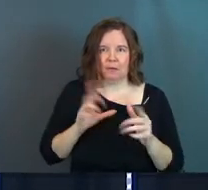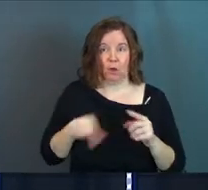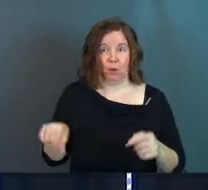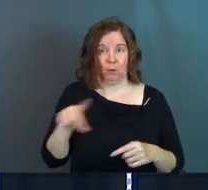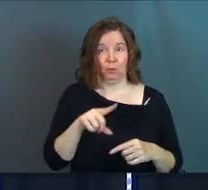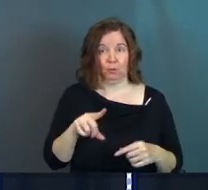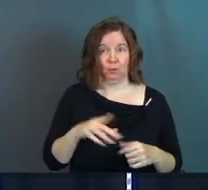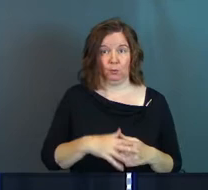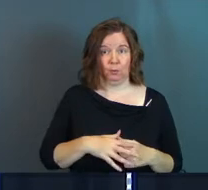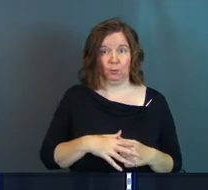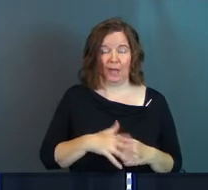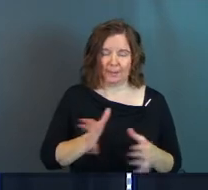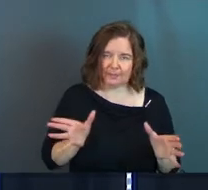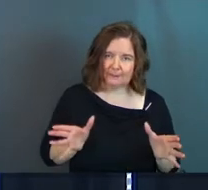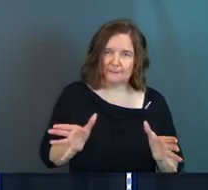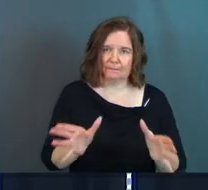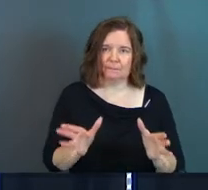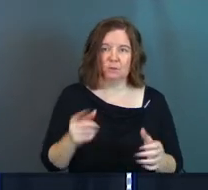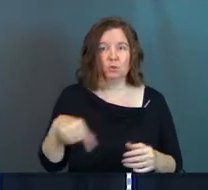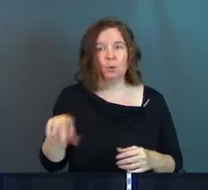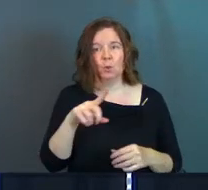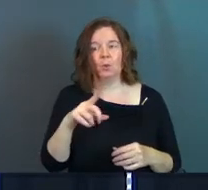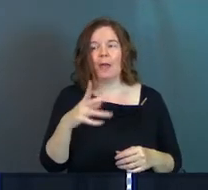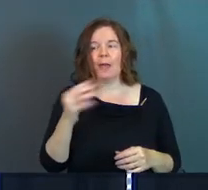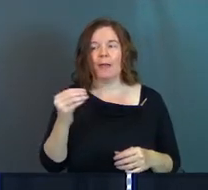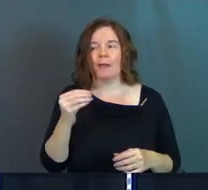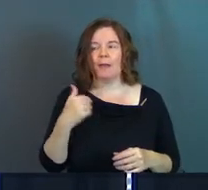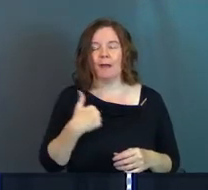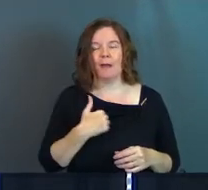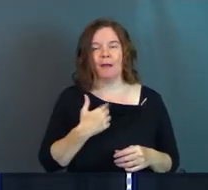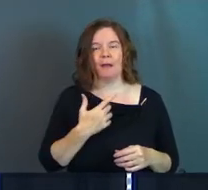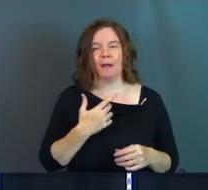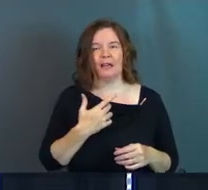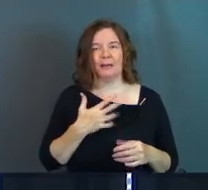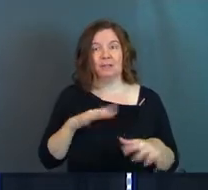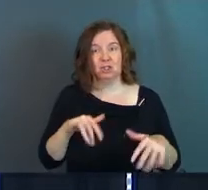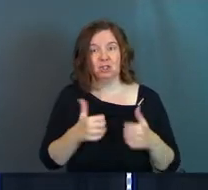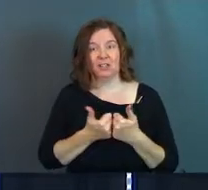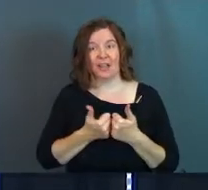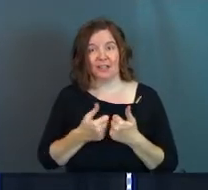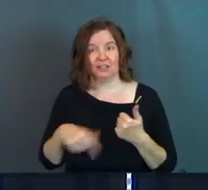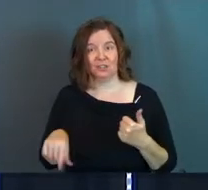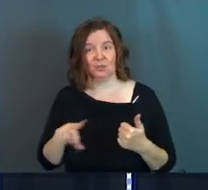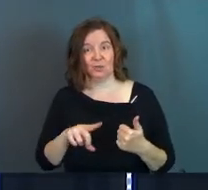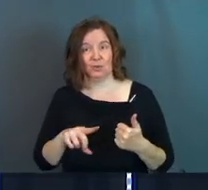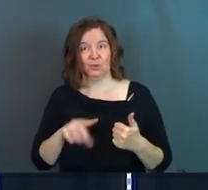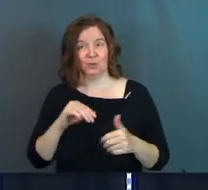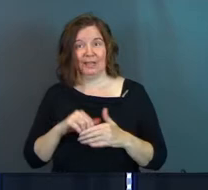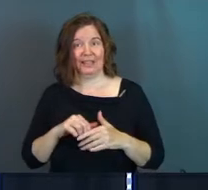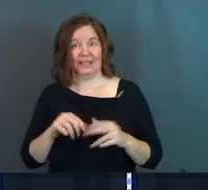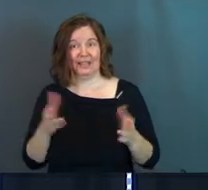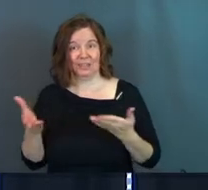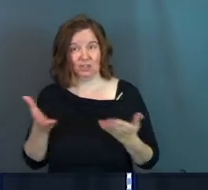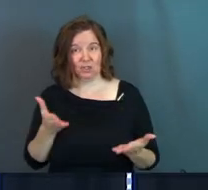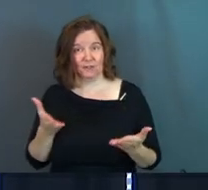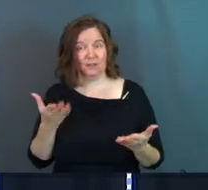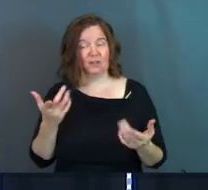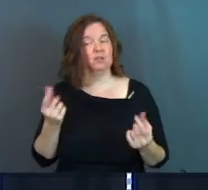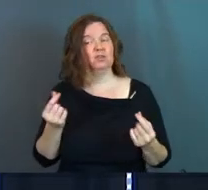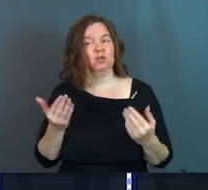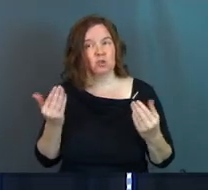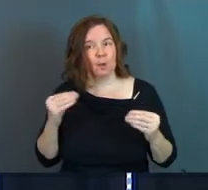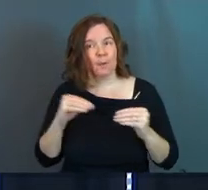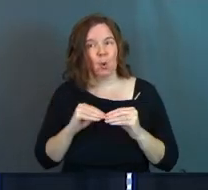guys. Okay, I've been pushing on you guys, and I've been challenging you in these services to